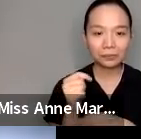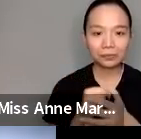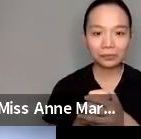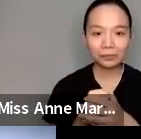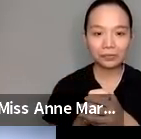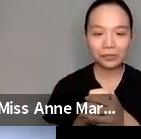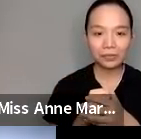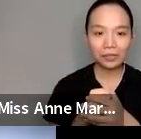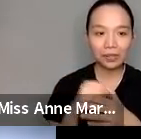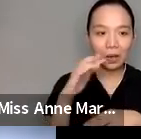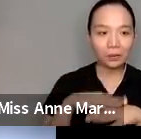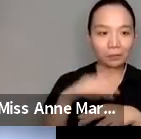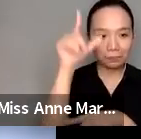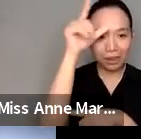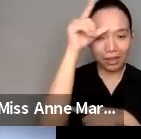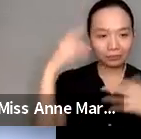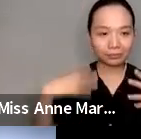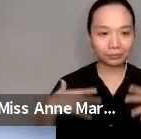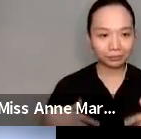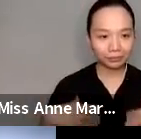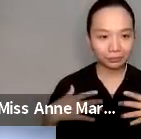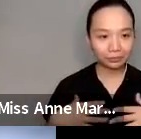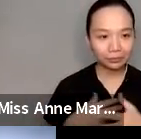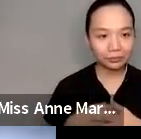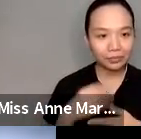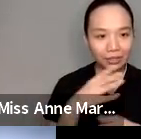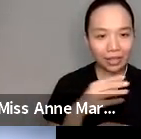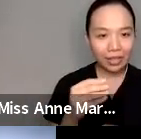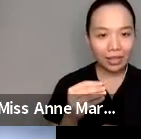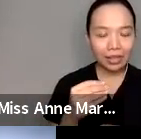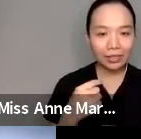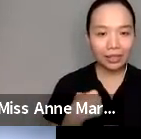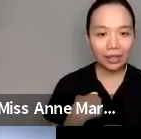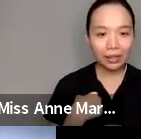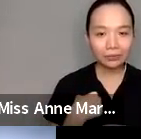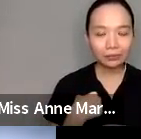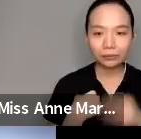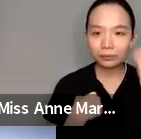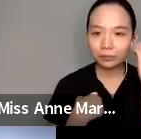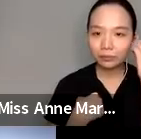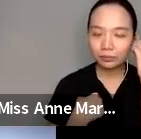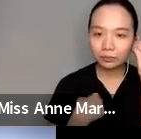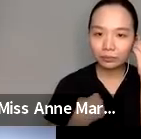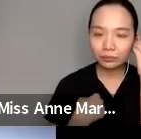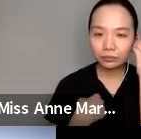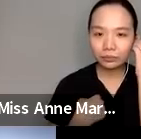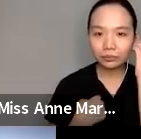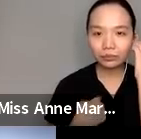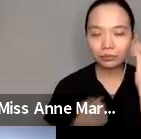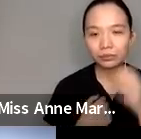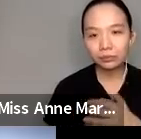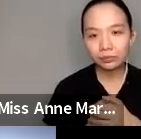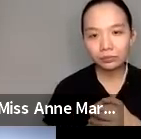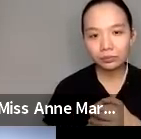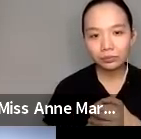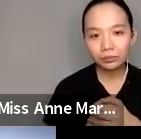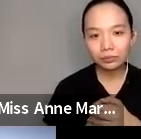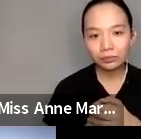left side, and I was on the right side with two students.